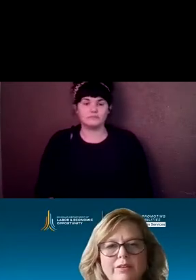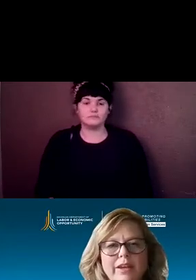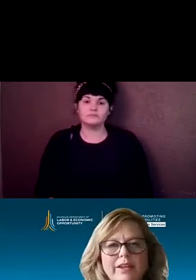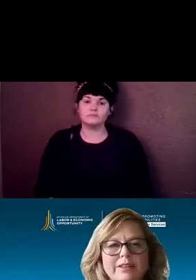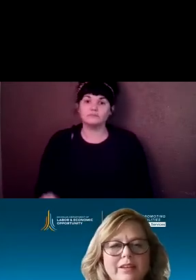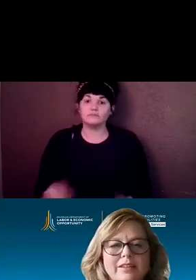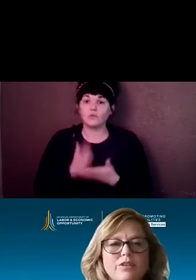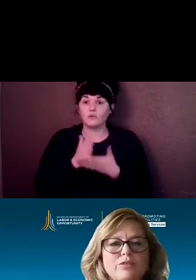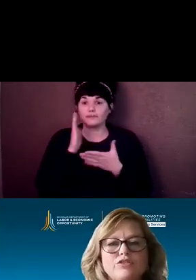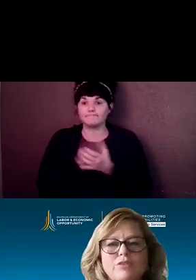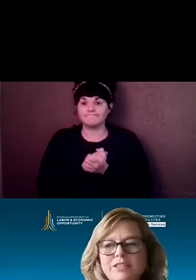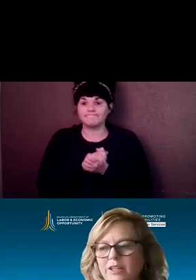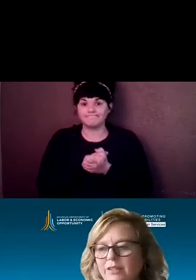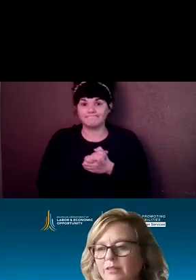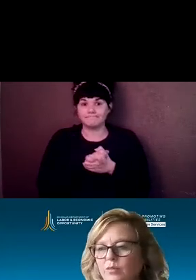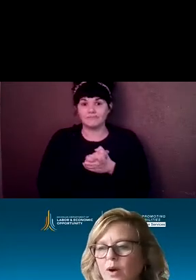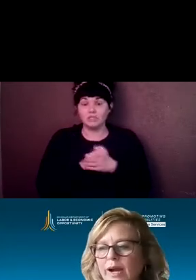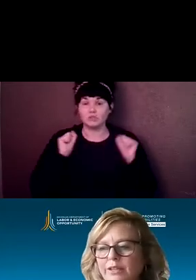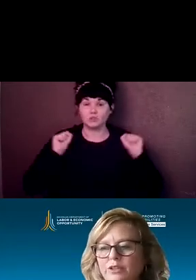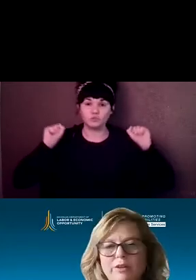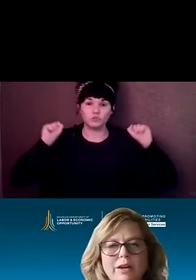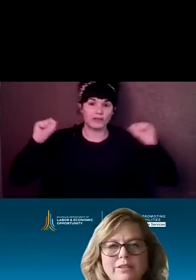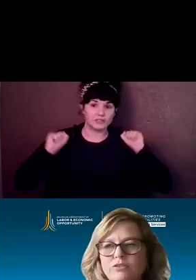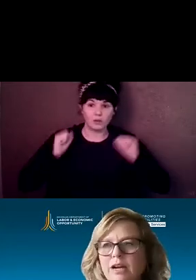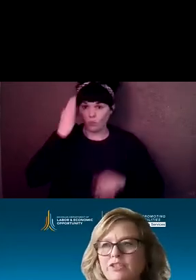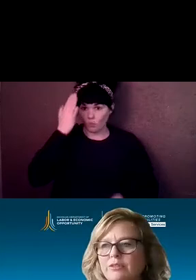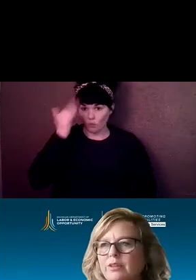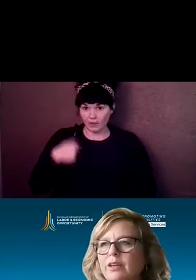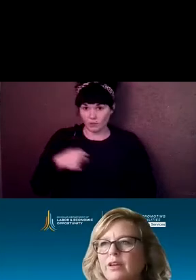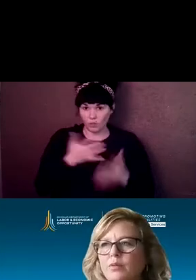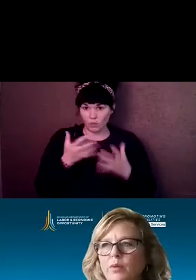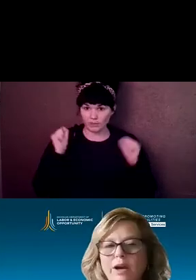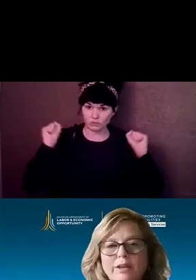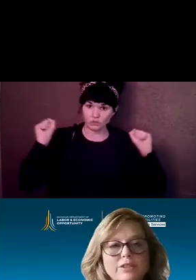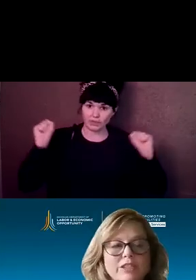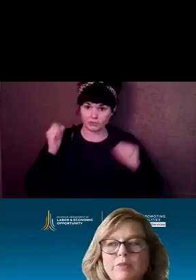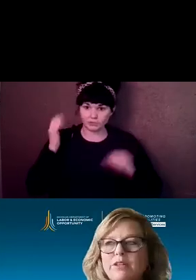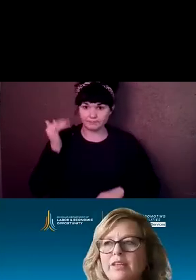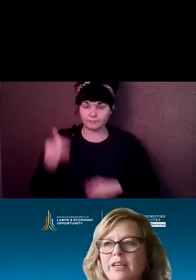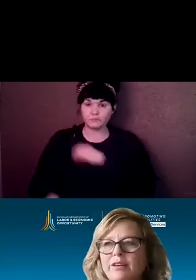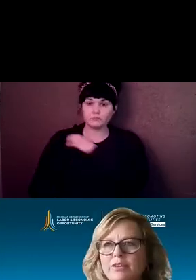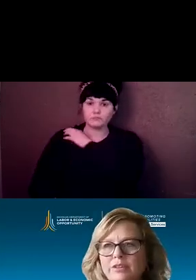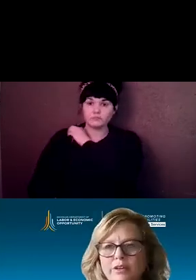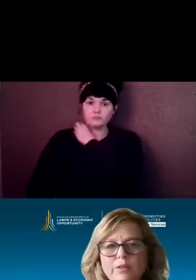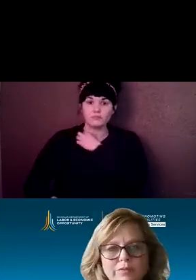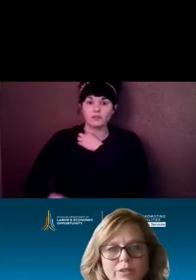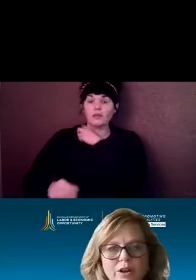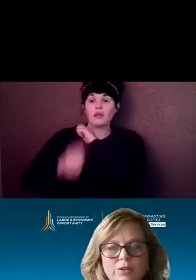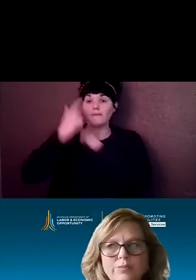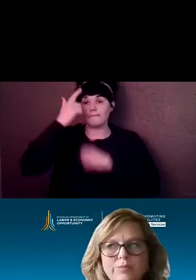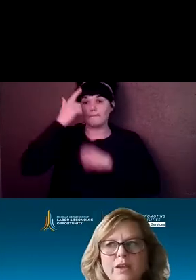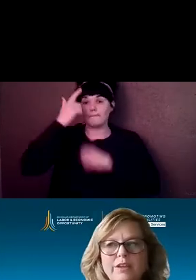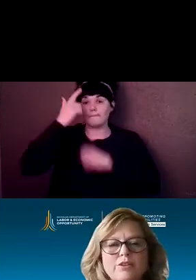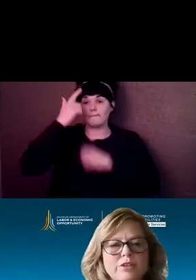All right, so stretching. Why do we want to stretch? We want to stretch because it increases our blood